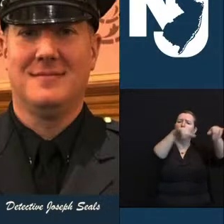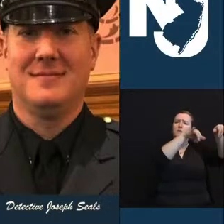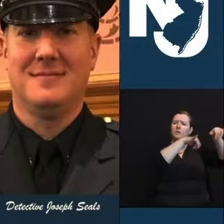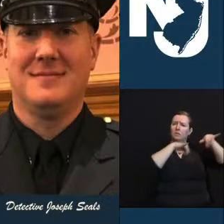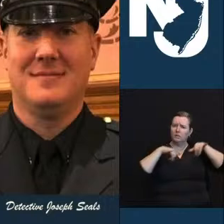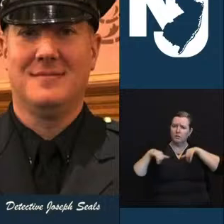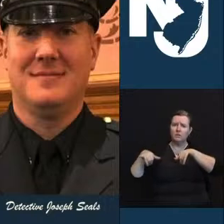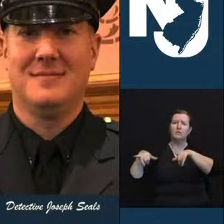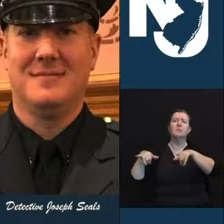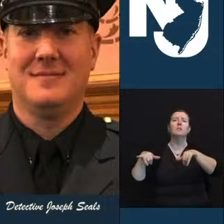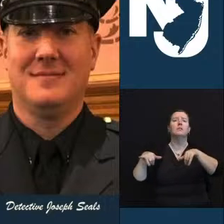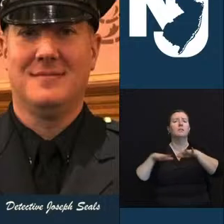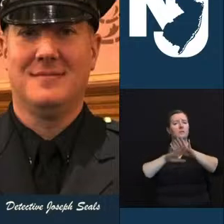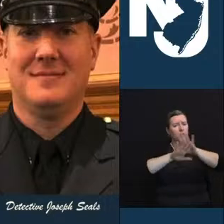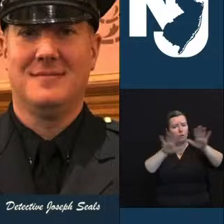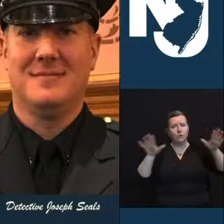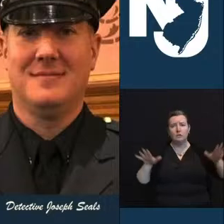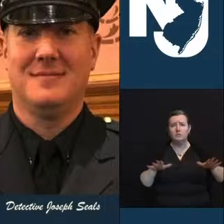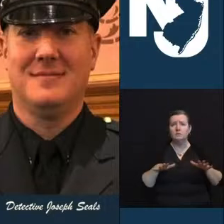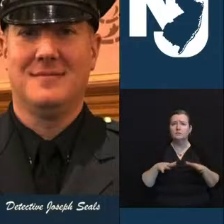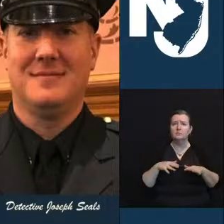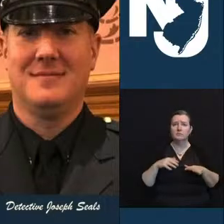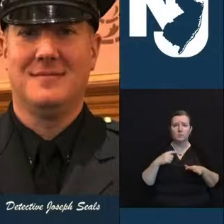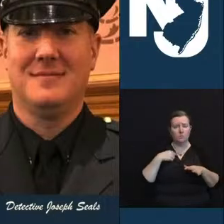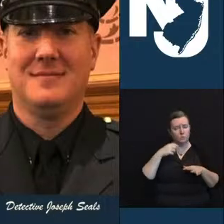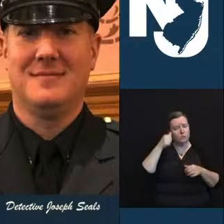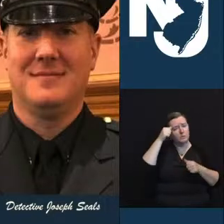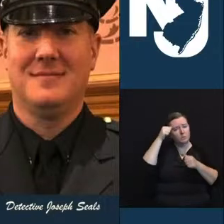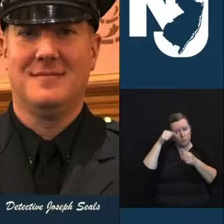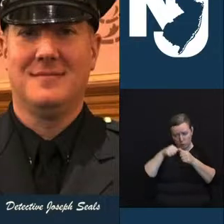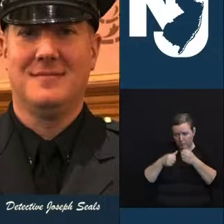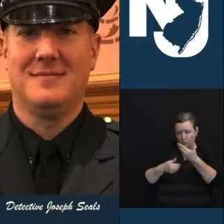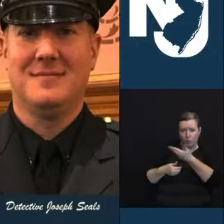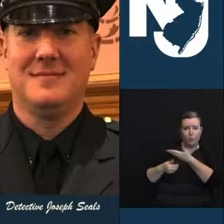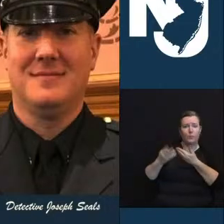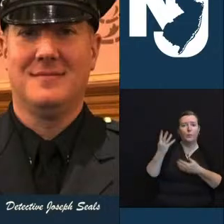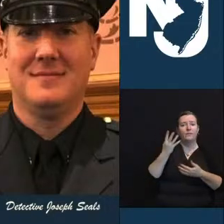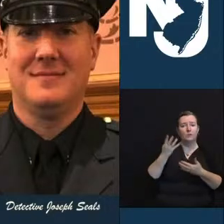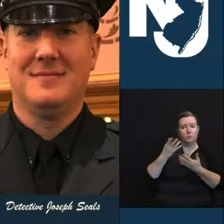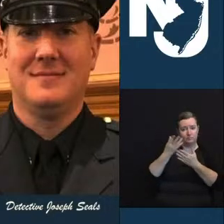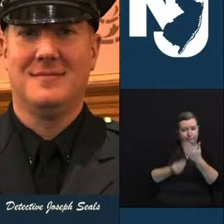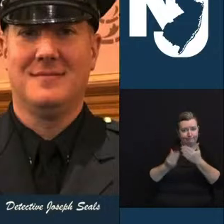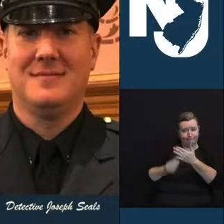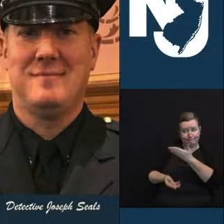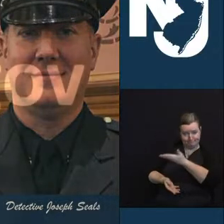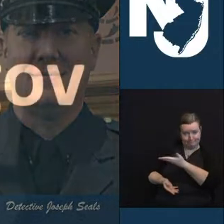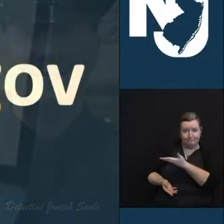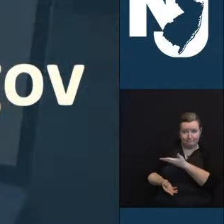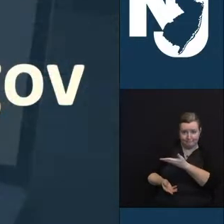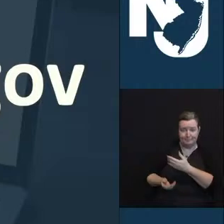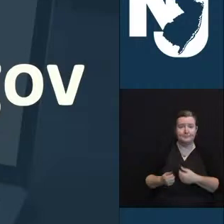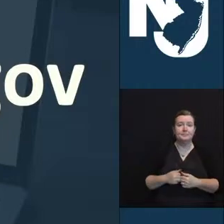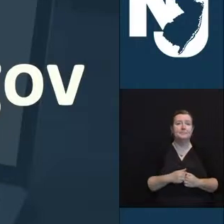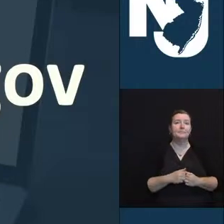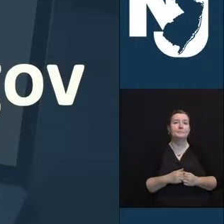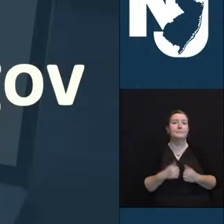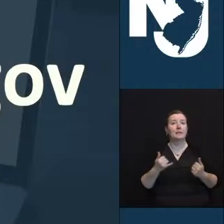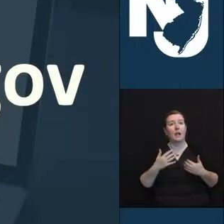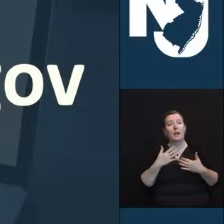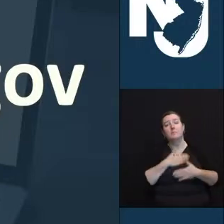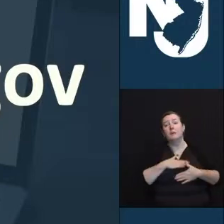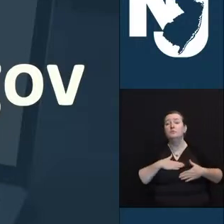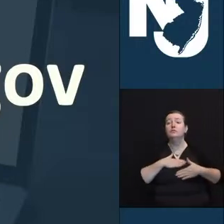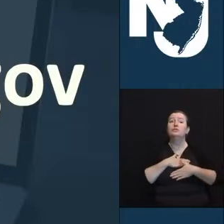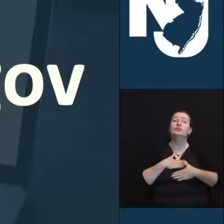the memory of those lost on that day remain a blessing. It is now my pleasure, I have not been able to say